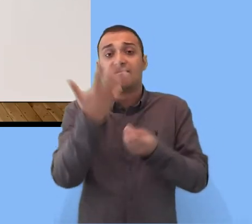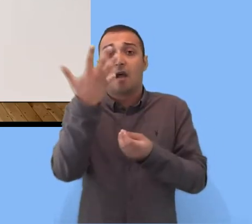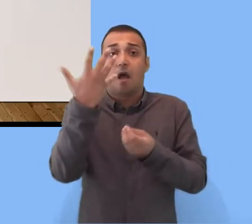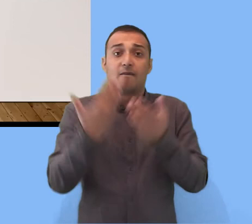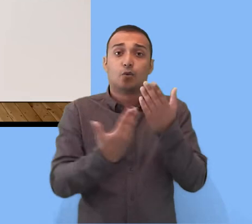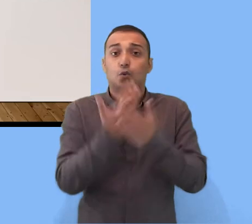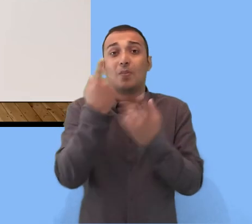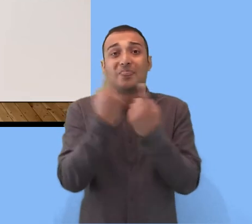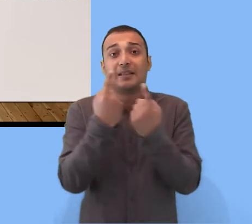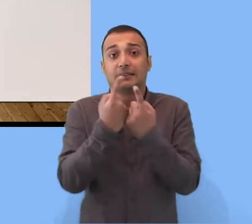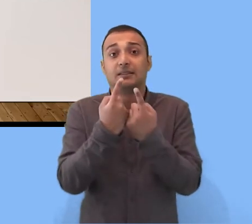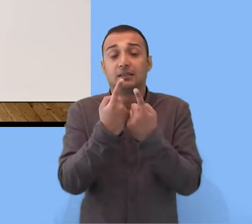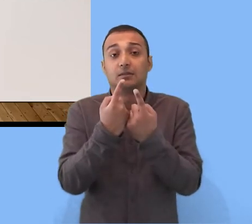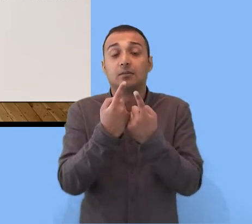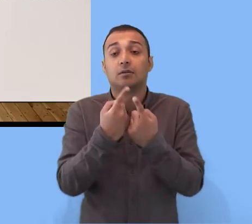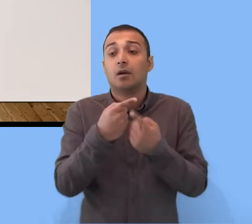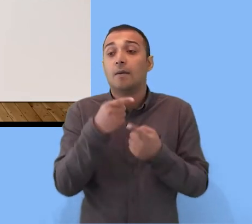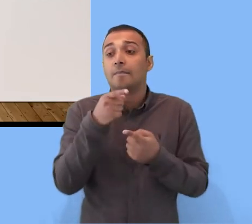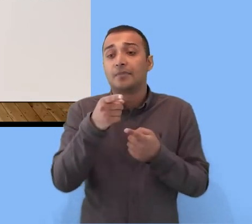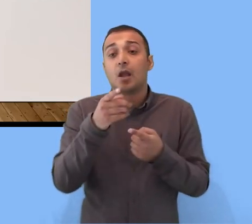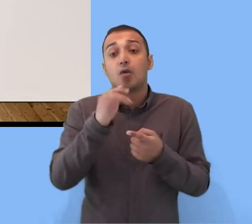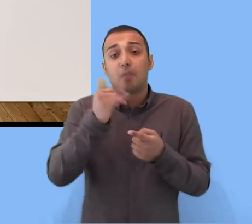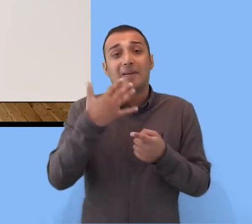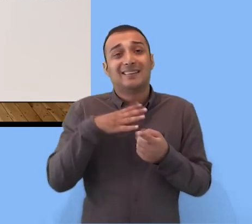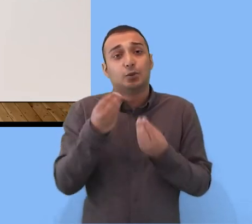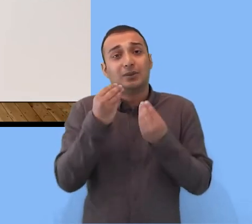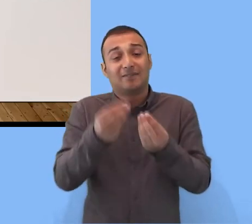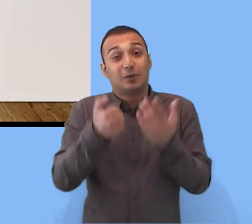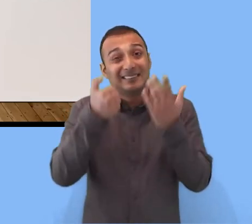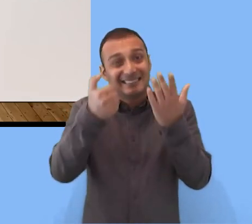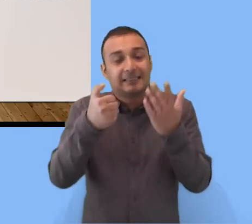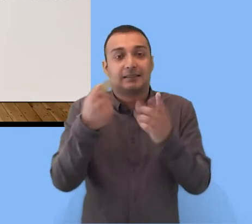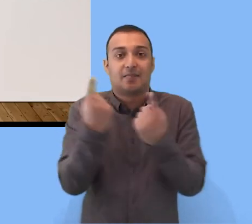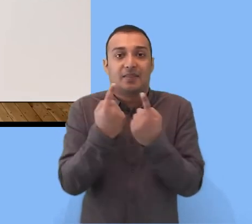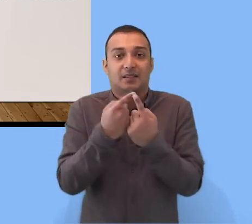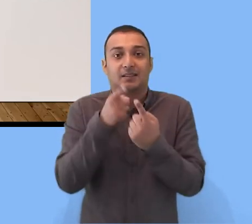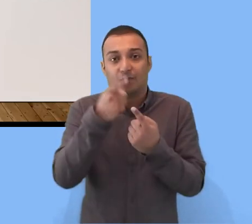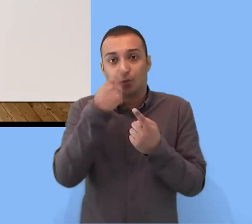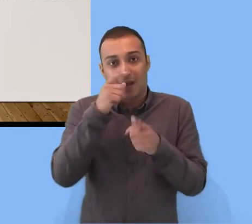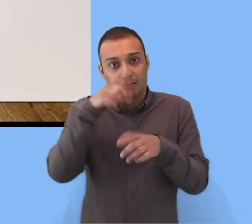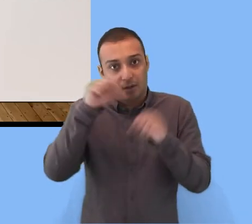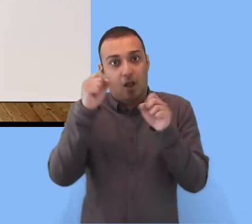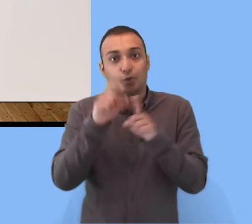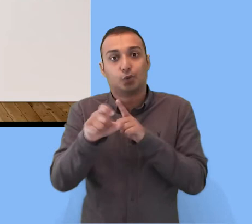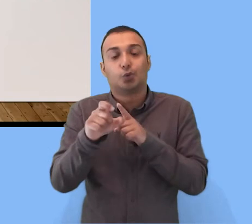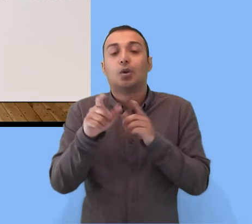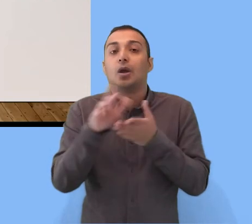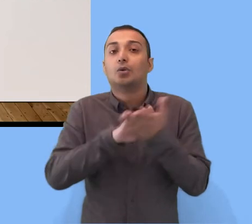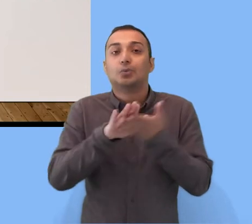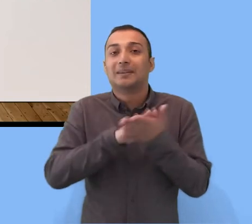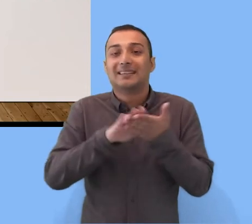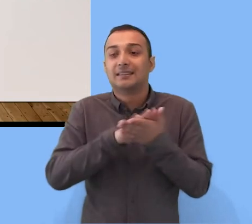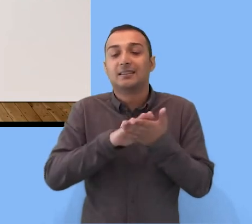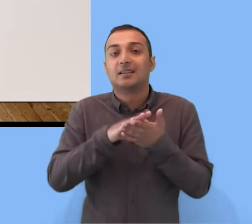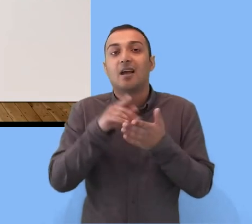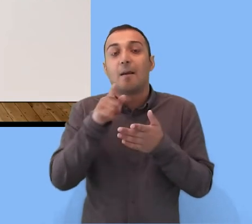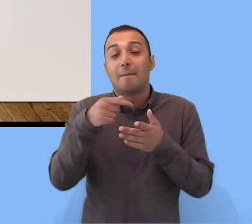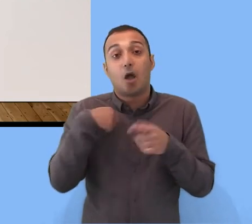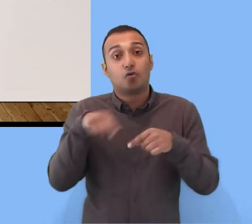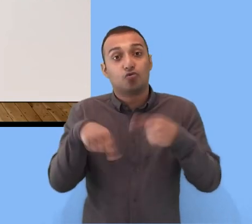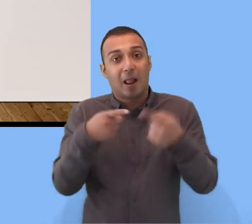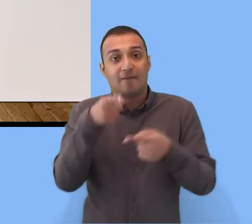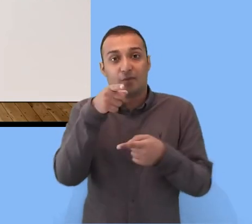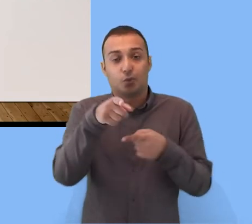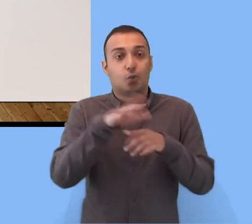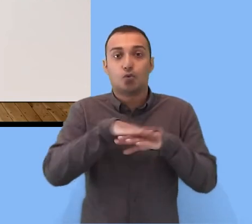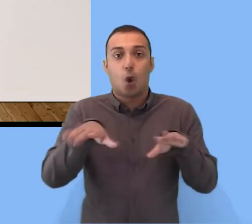things that you can stop doing. So my question to you, my challenge to you is not, here are 5 new things I want you